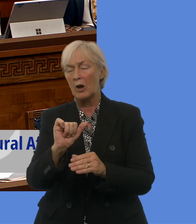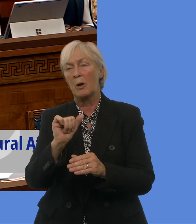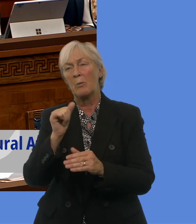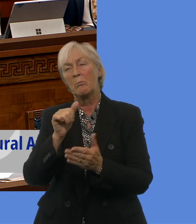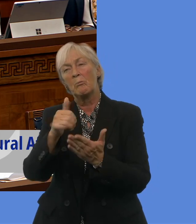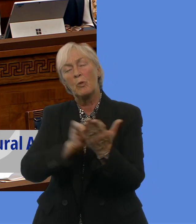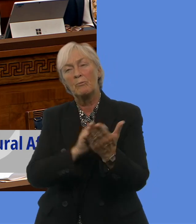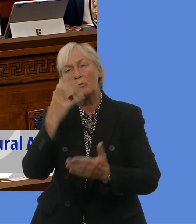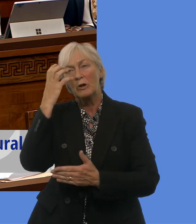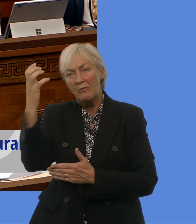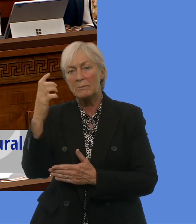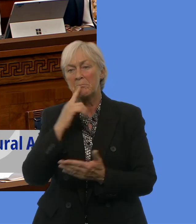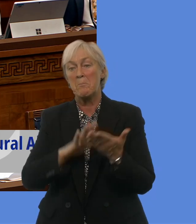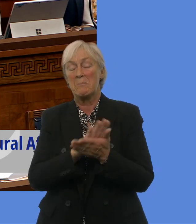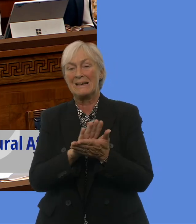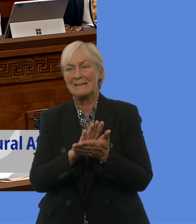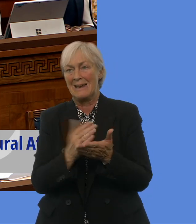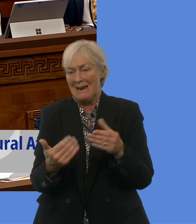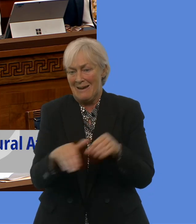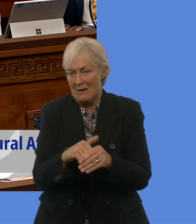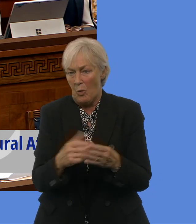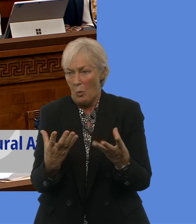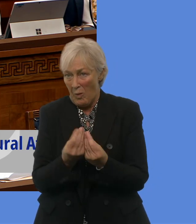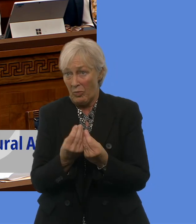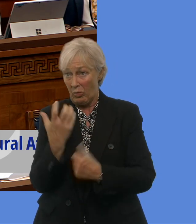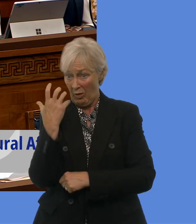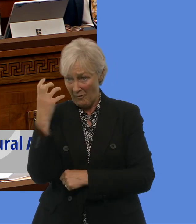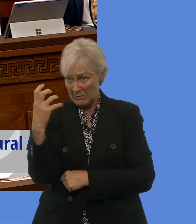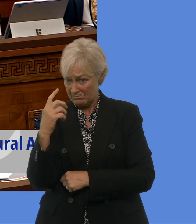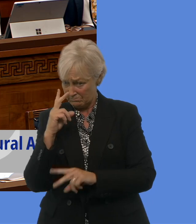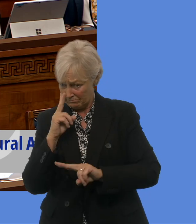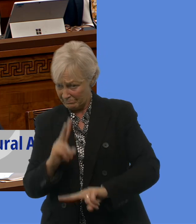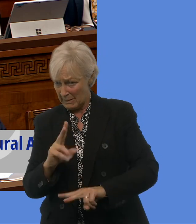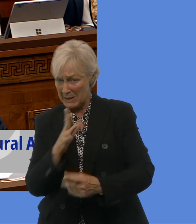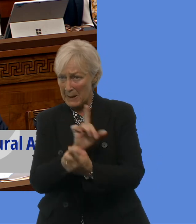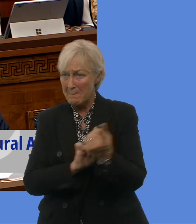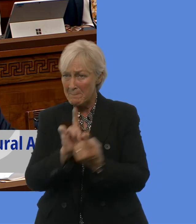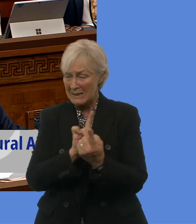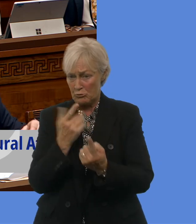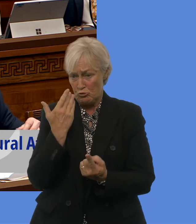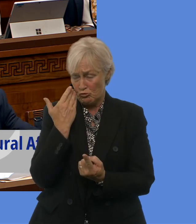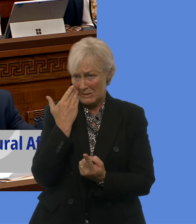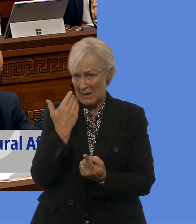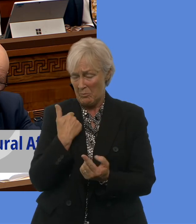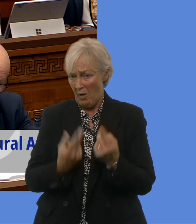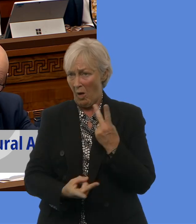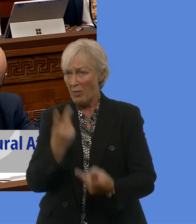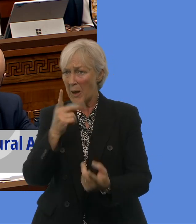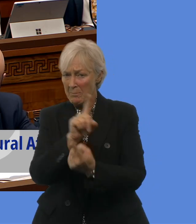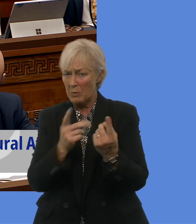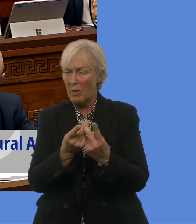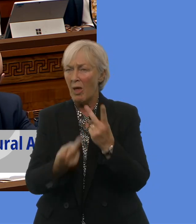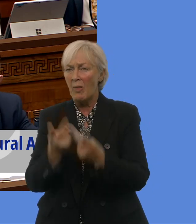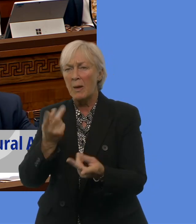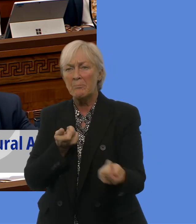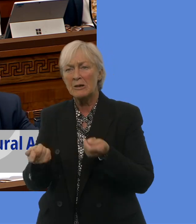of water quality, and I'm engaging with the Government. I had a meeting with Darragh O'Brien just recently, and I'm having further meetings with other ministers